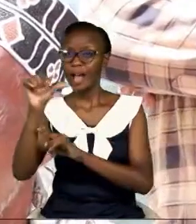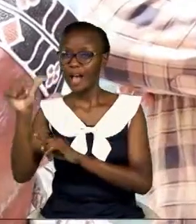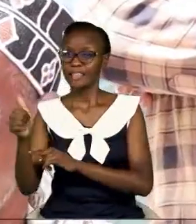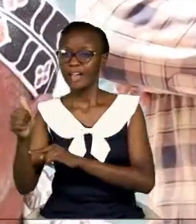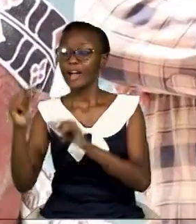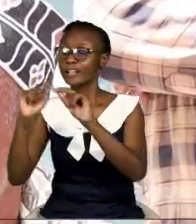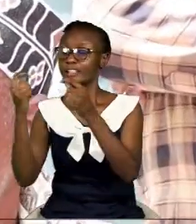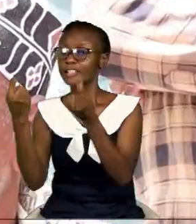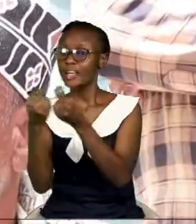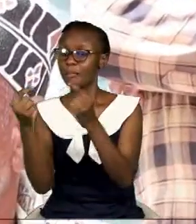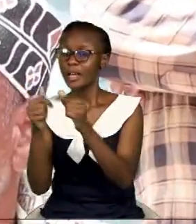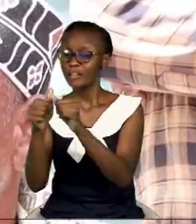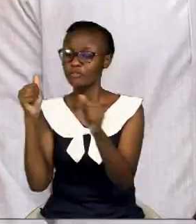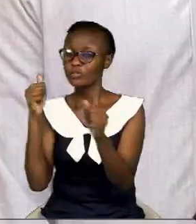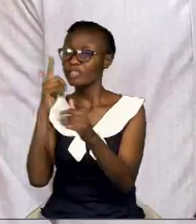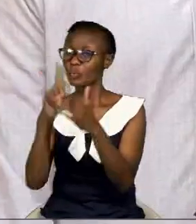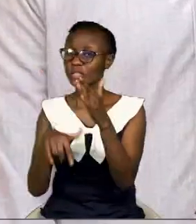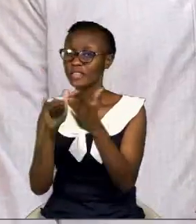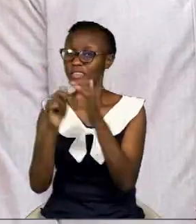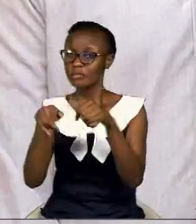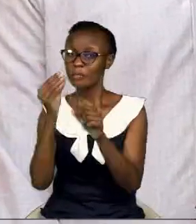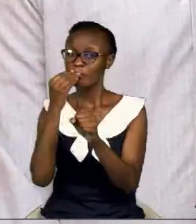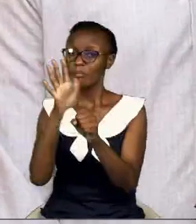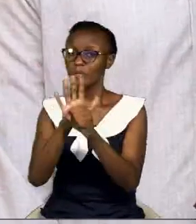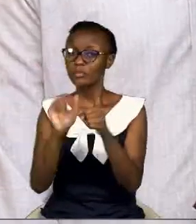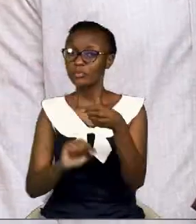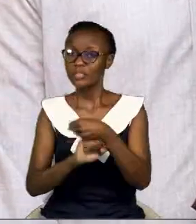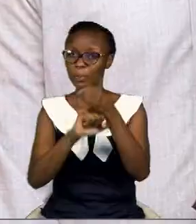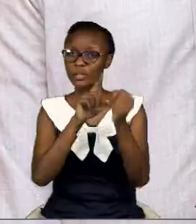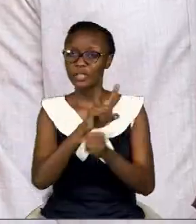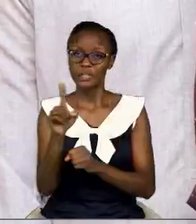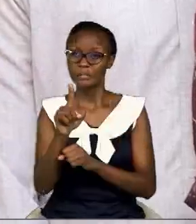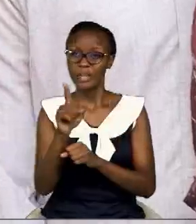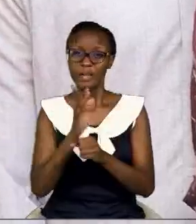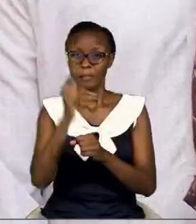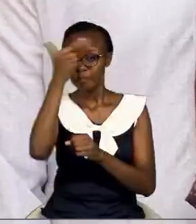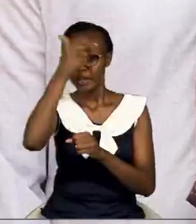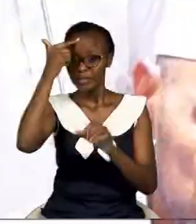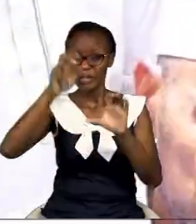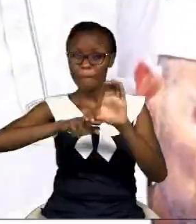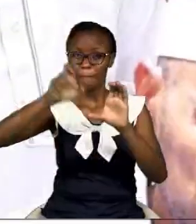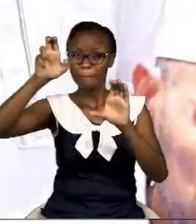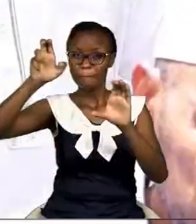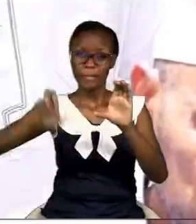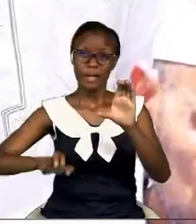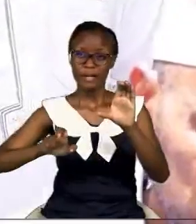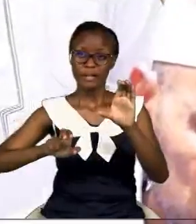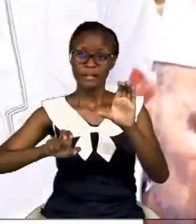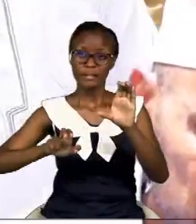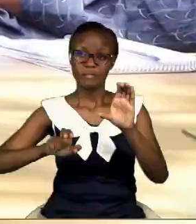Mohammed, saying the clan sultans had promised to back his bid after he stepped down to support the impeached governor Abdi